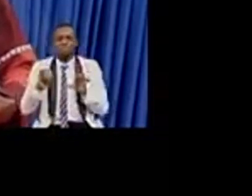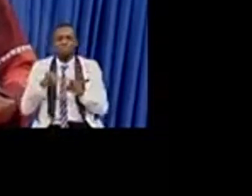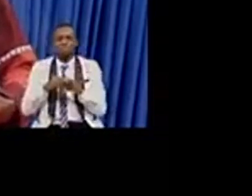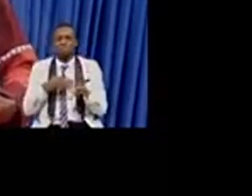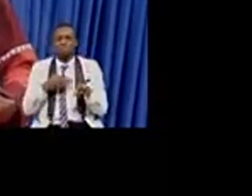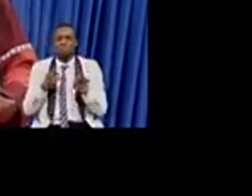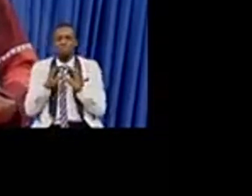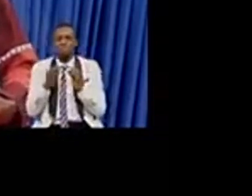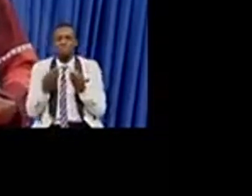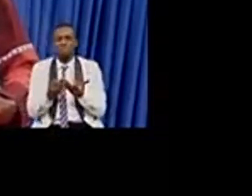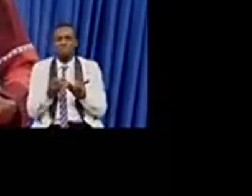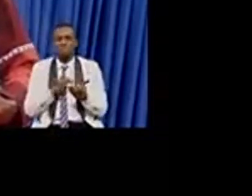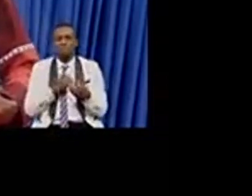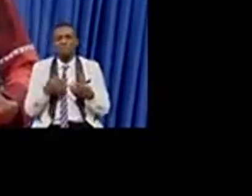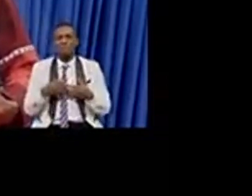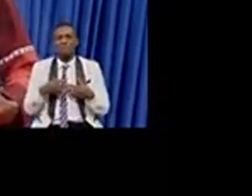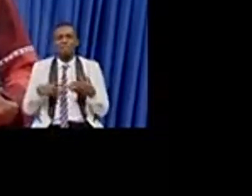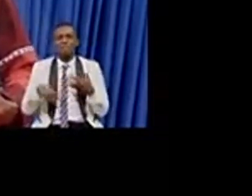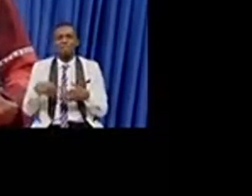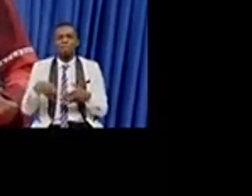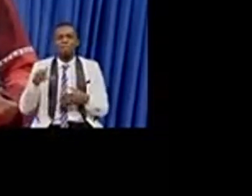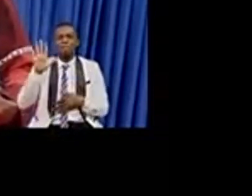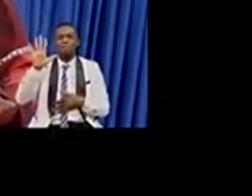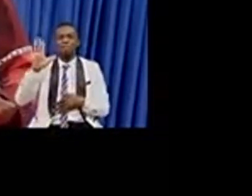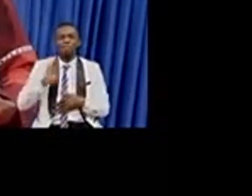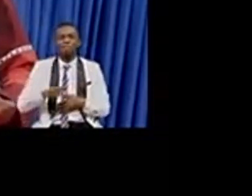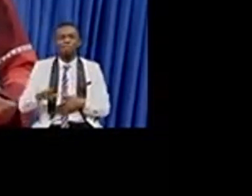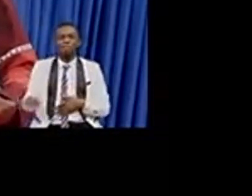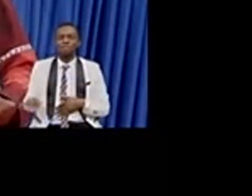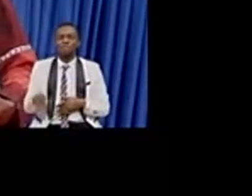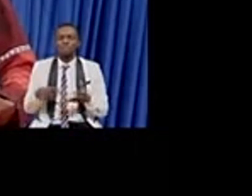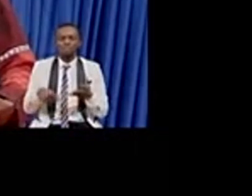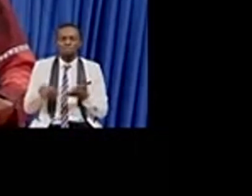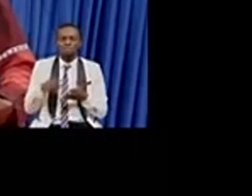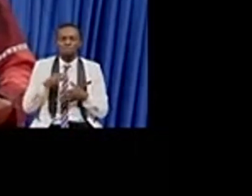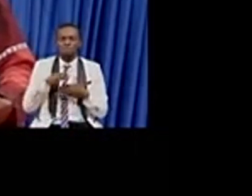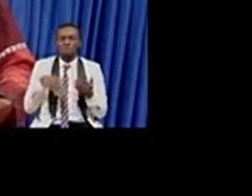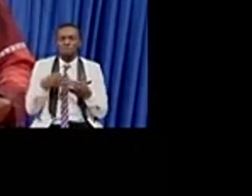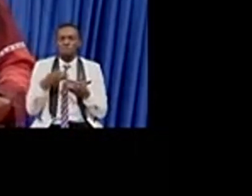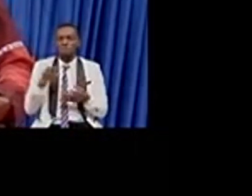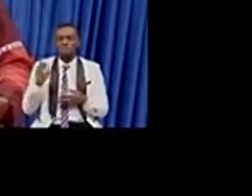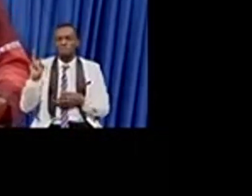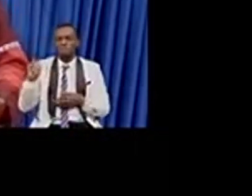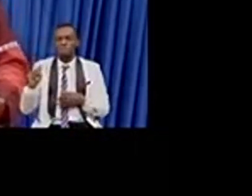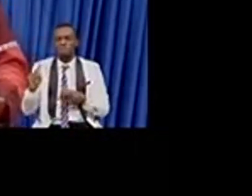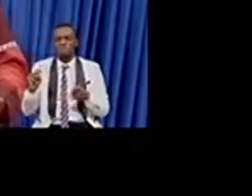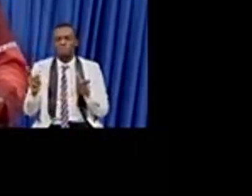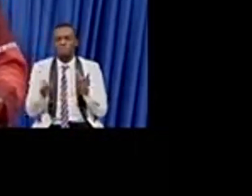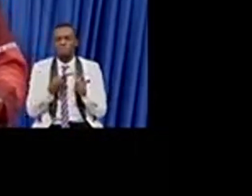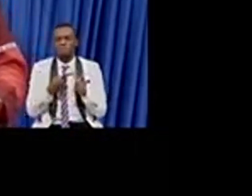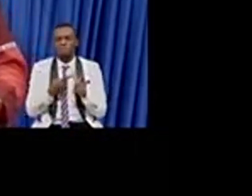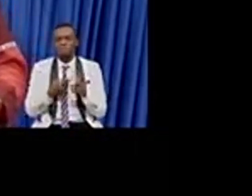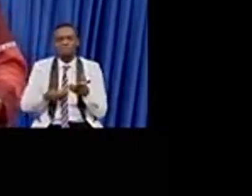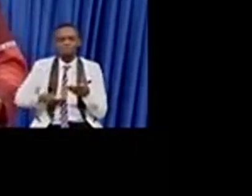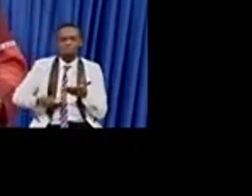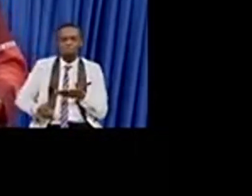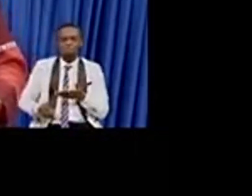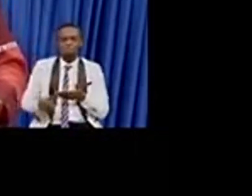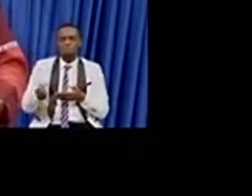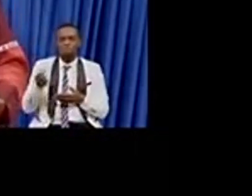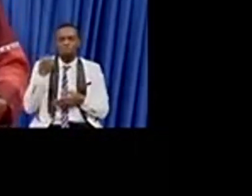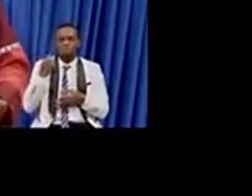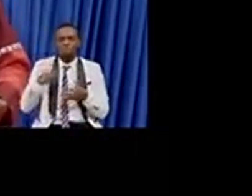about 5 children. Among all of them, the firstborn was around 18